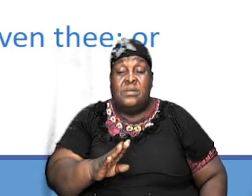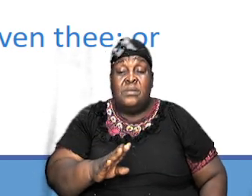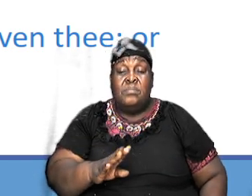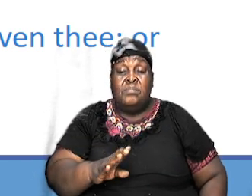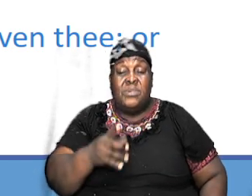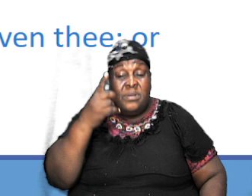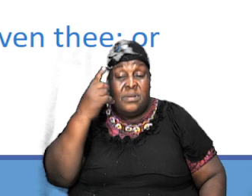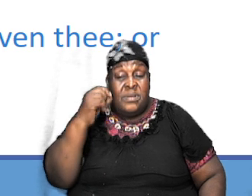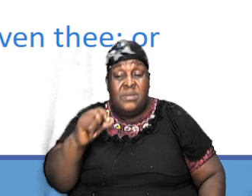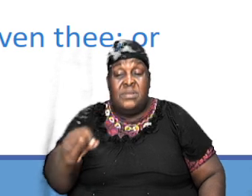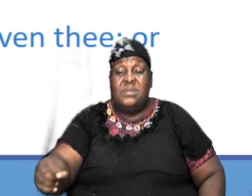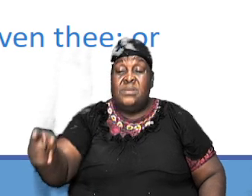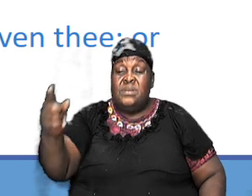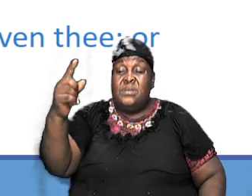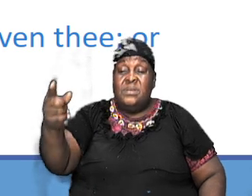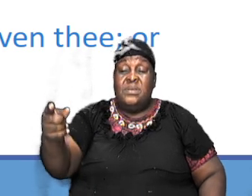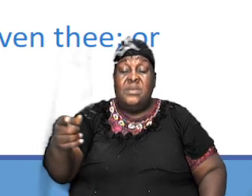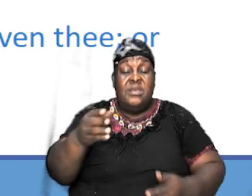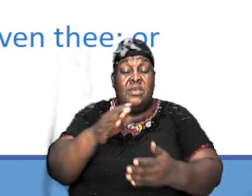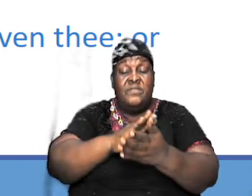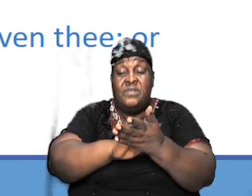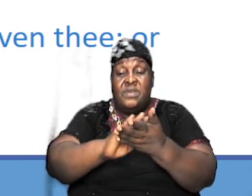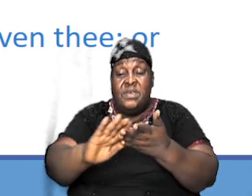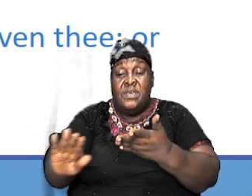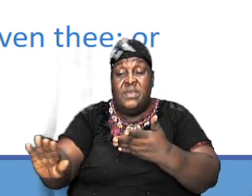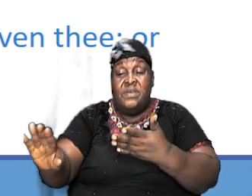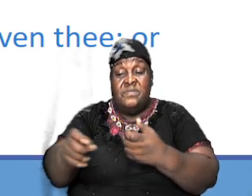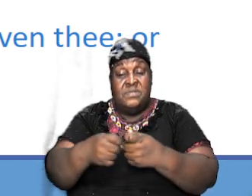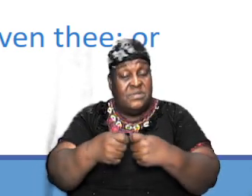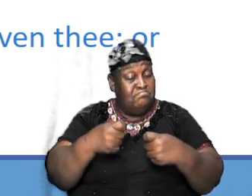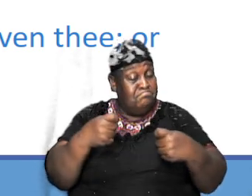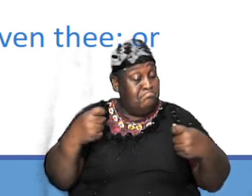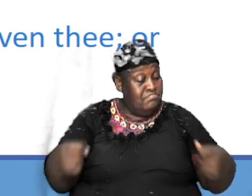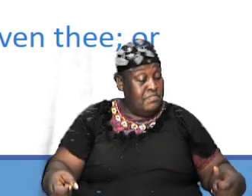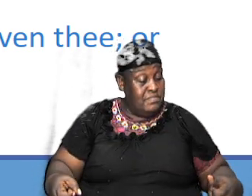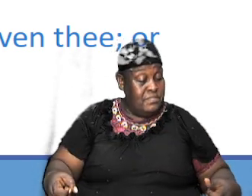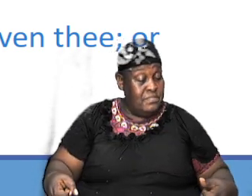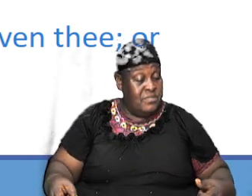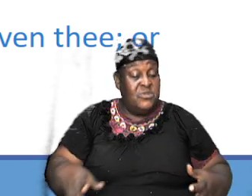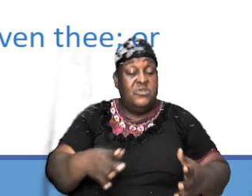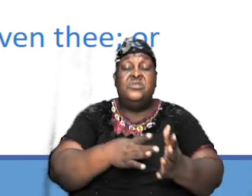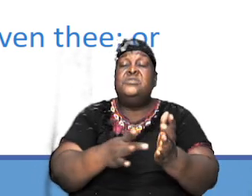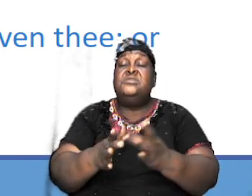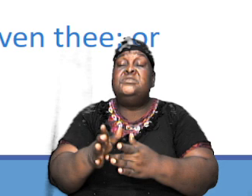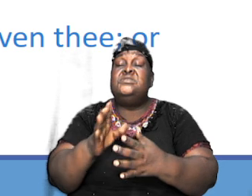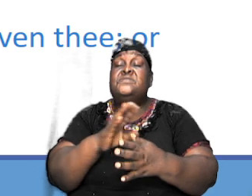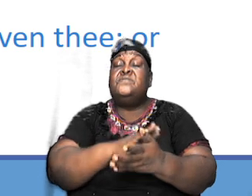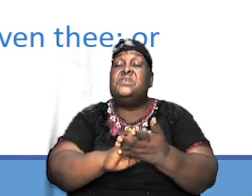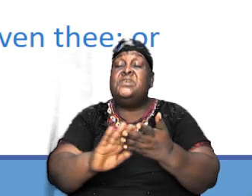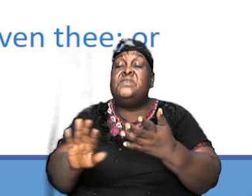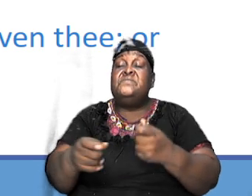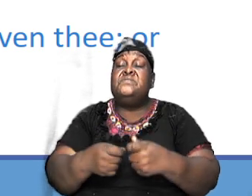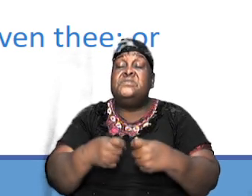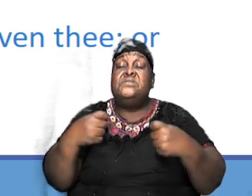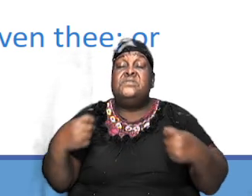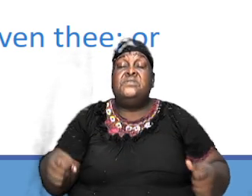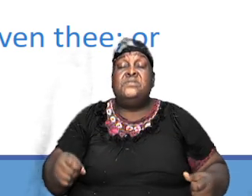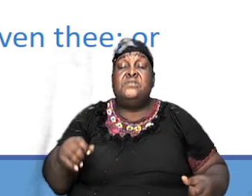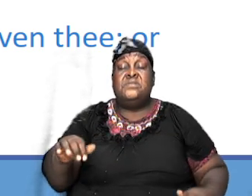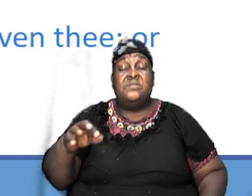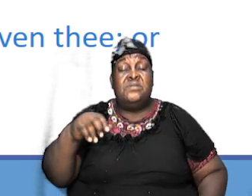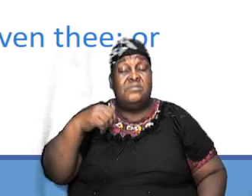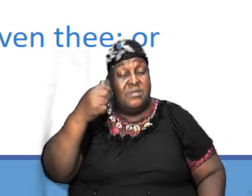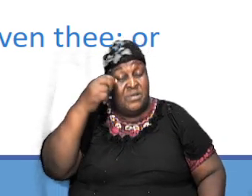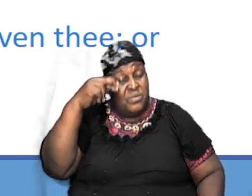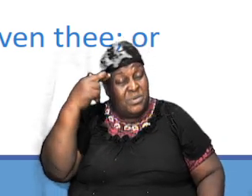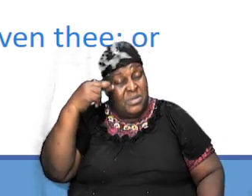he forgave sin, right? He forgave sin. That's another reason that we know